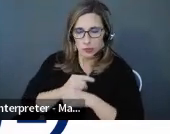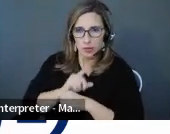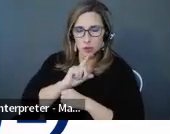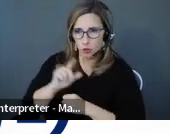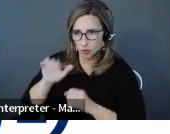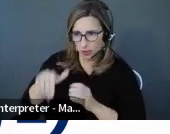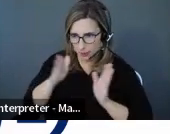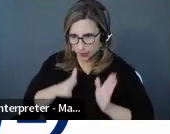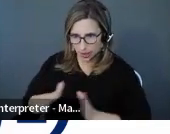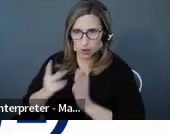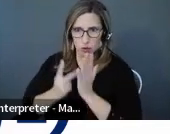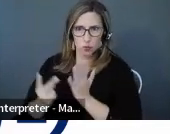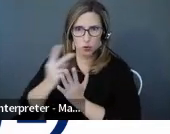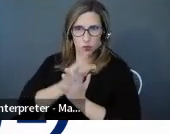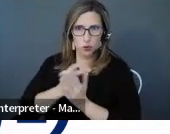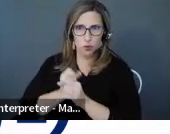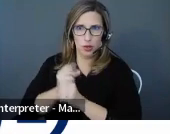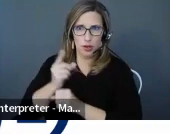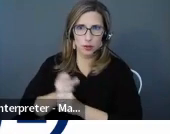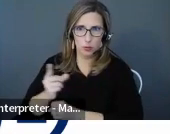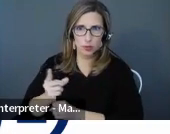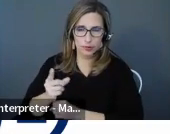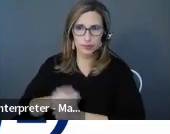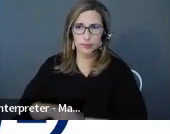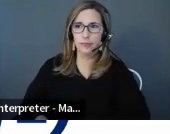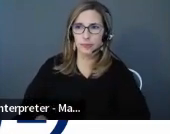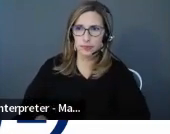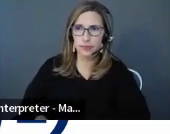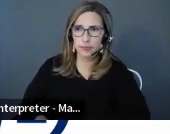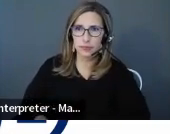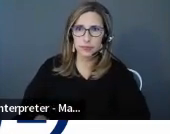at least annually. Next slide, please.